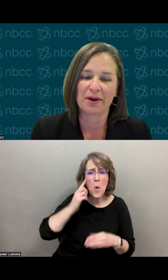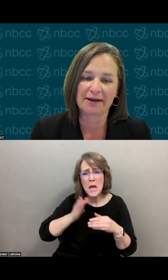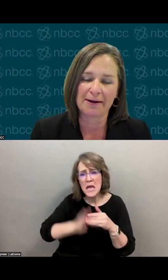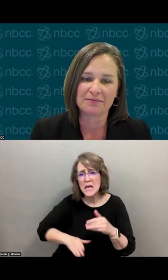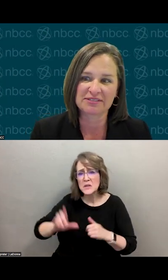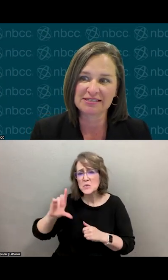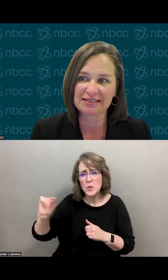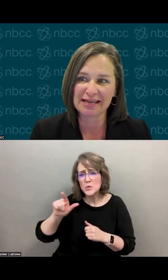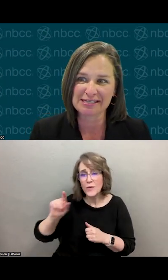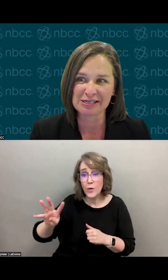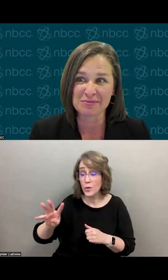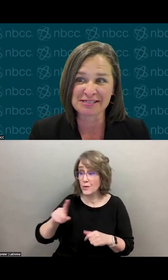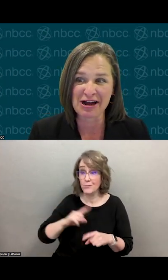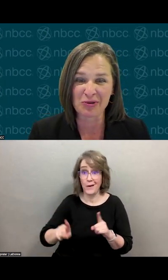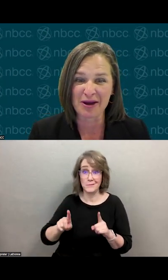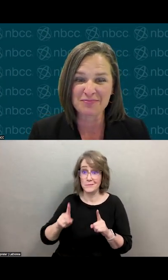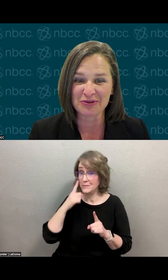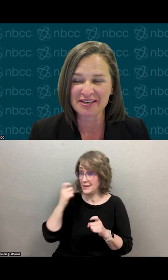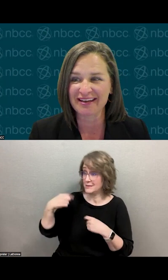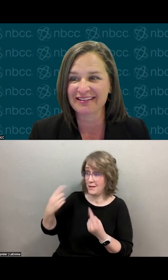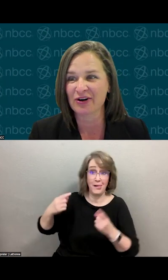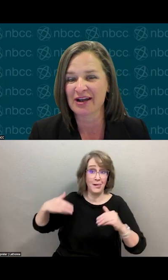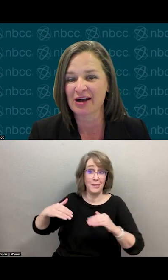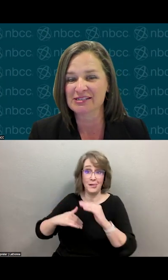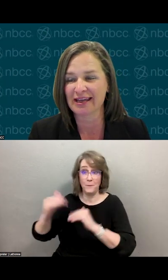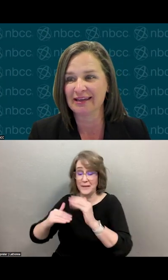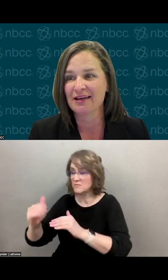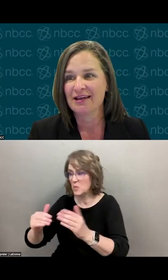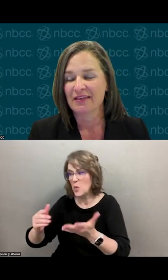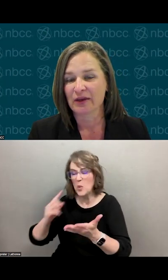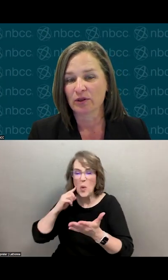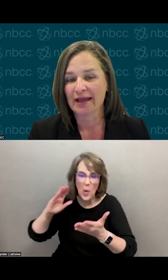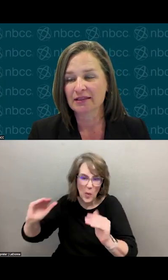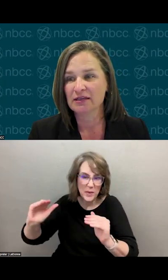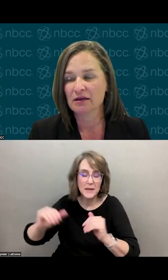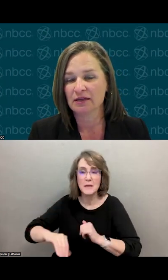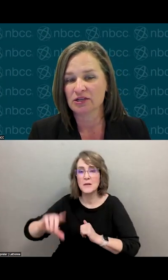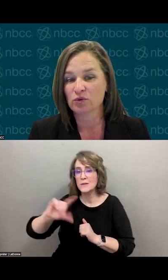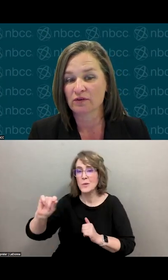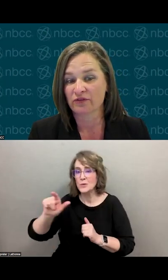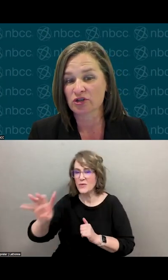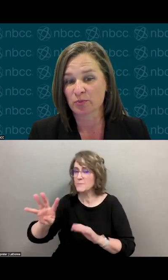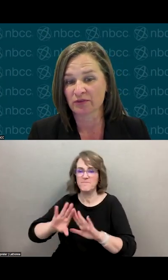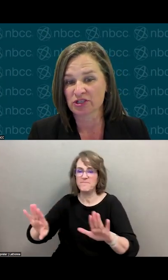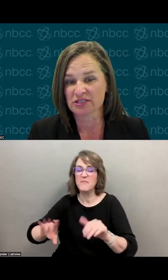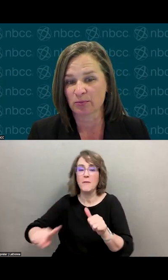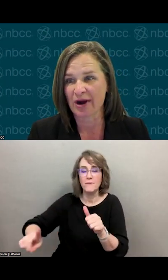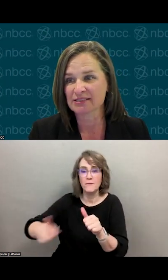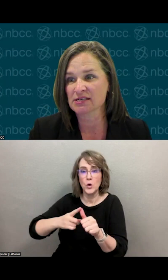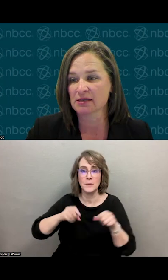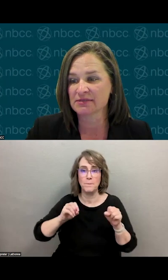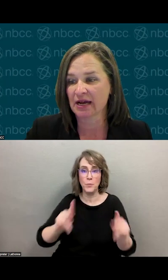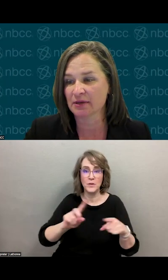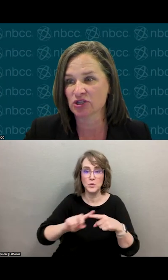2024, but since the data system is not quite built yet, they are now saying that they will likely issue the first privileges to